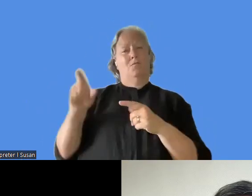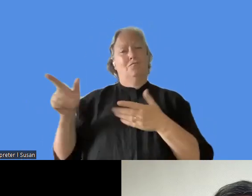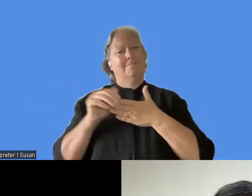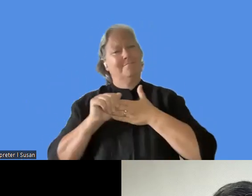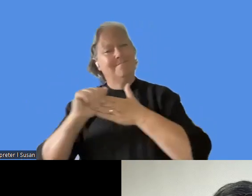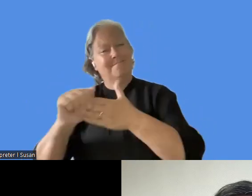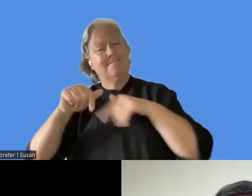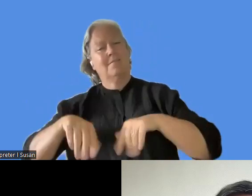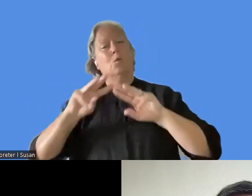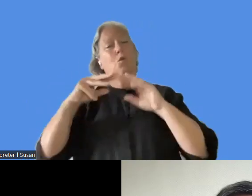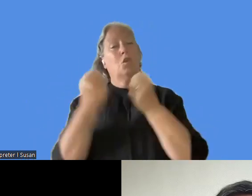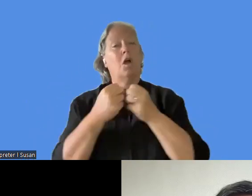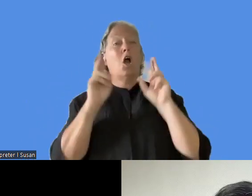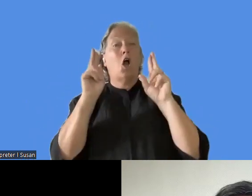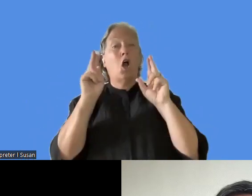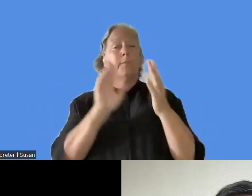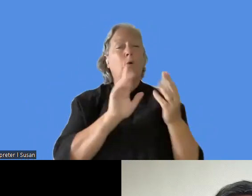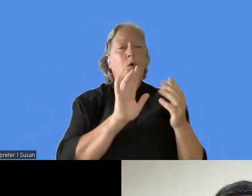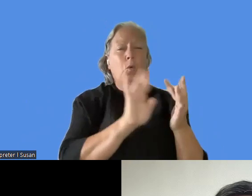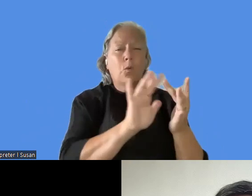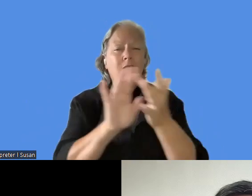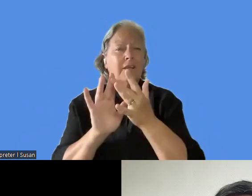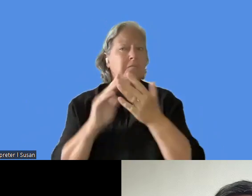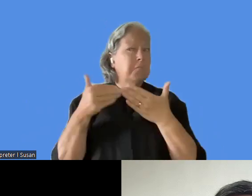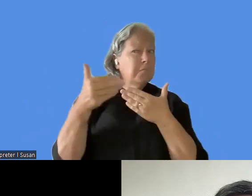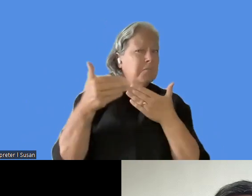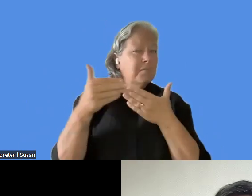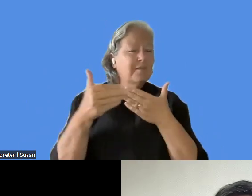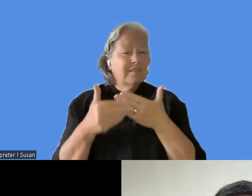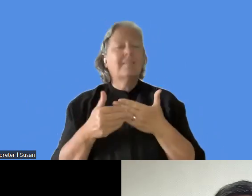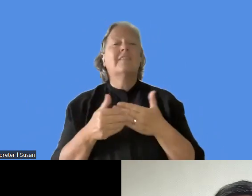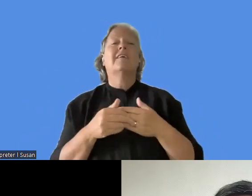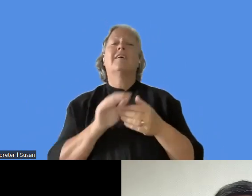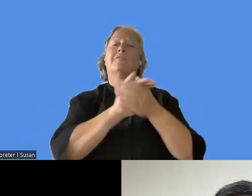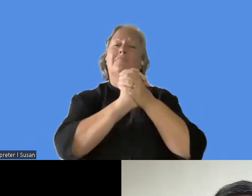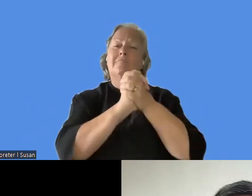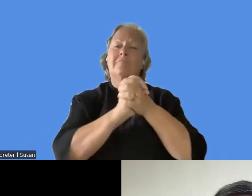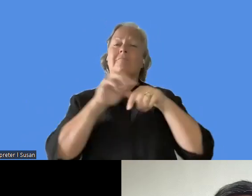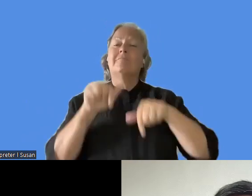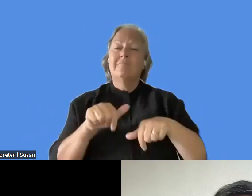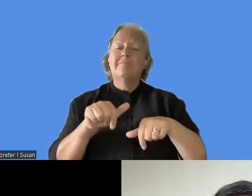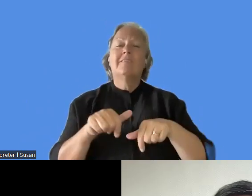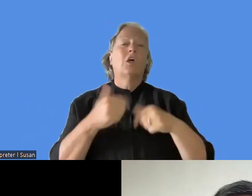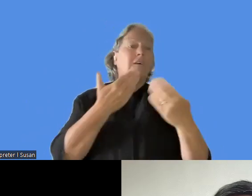to be in touch again soon. Have a wonderful rest of the forum, and